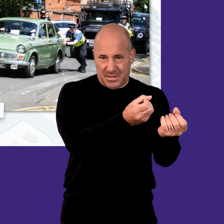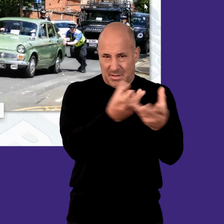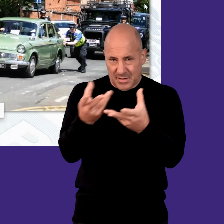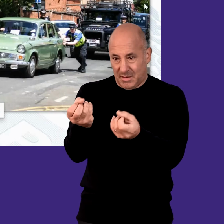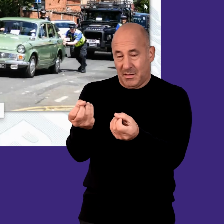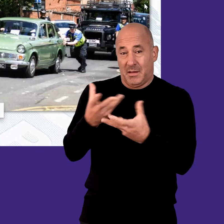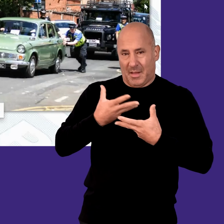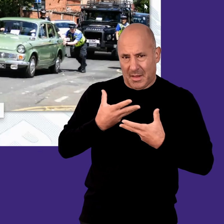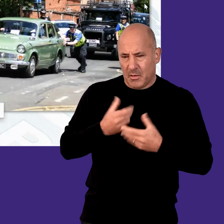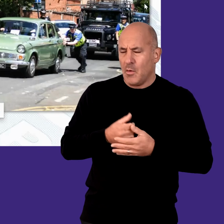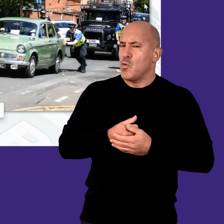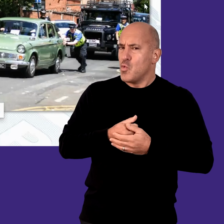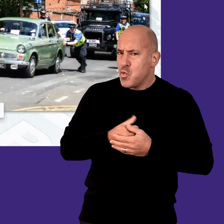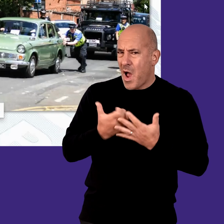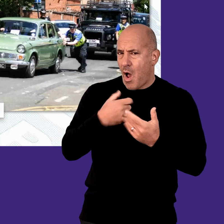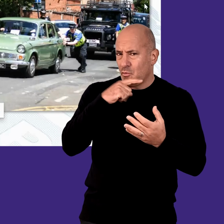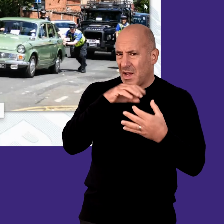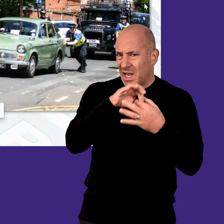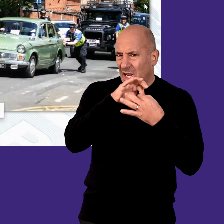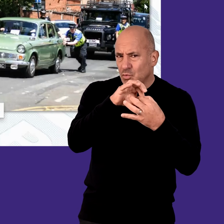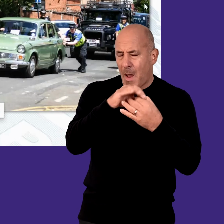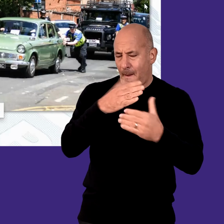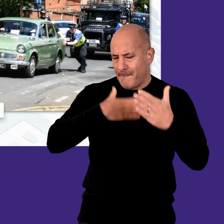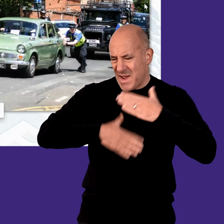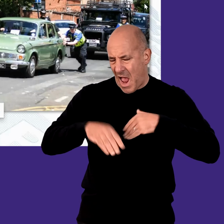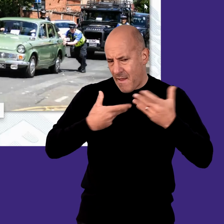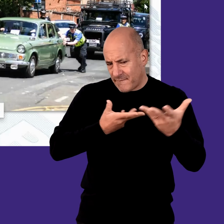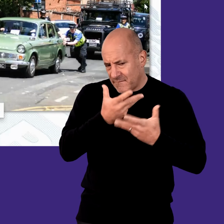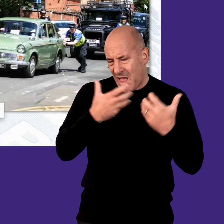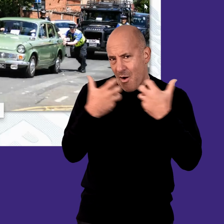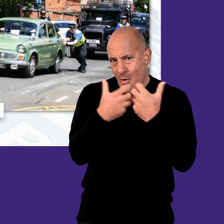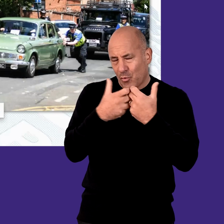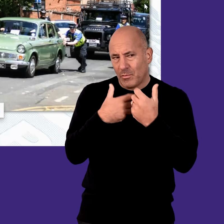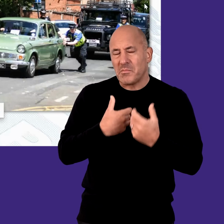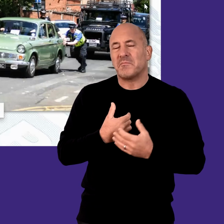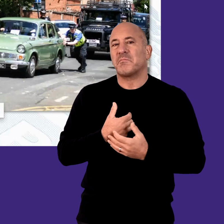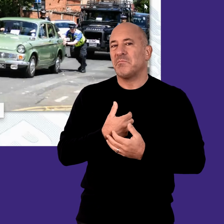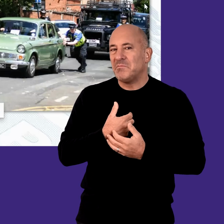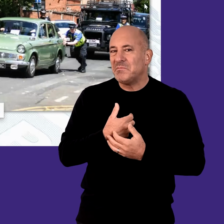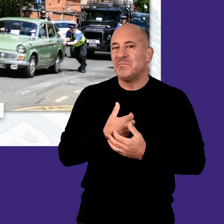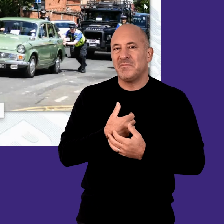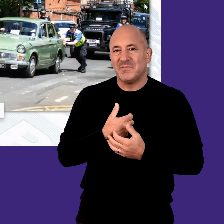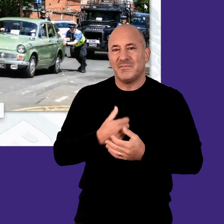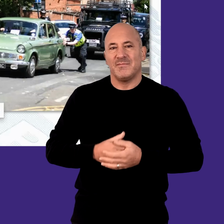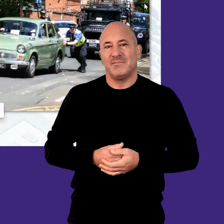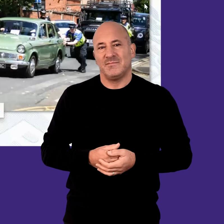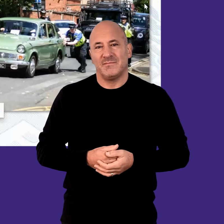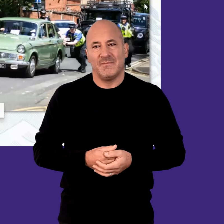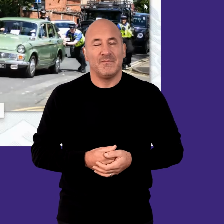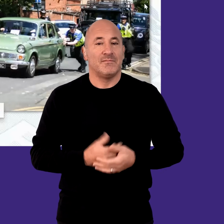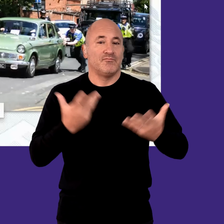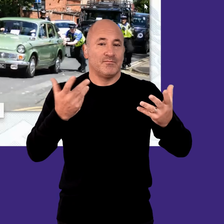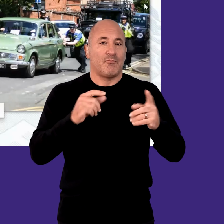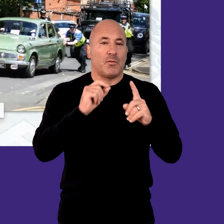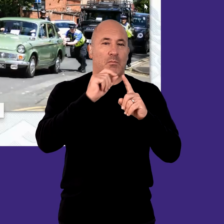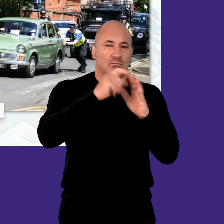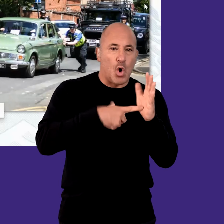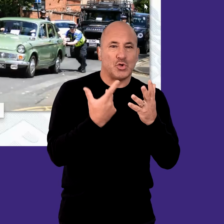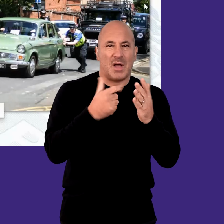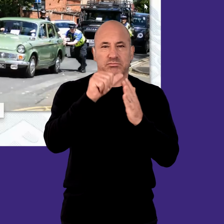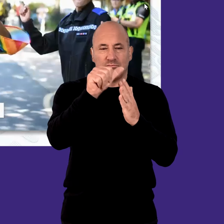maybe engage directly with the community, but to understand their thoughts and feelings about the police and use that to impact how we might interact and behave with them.